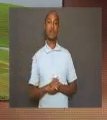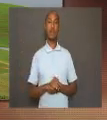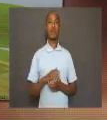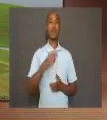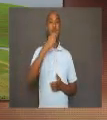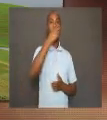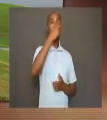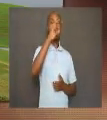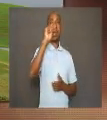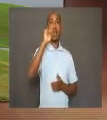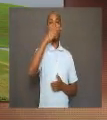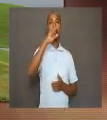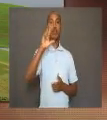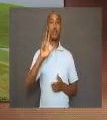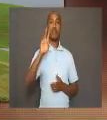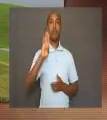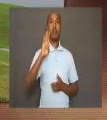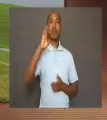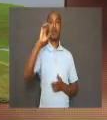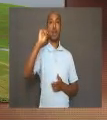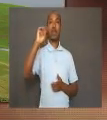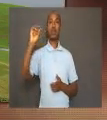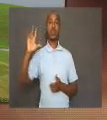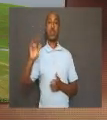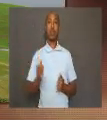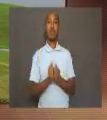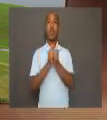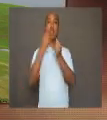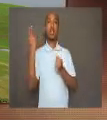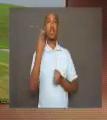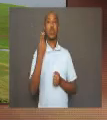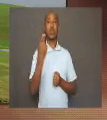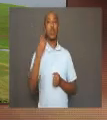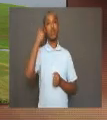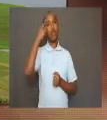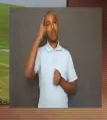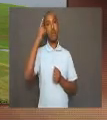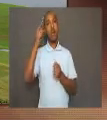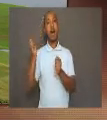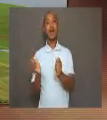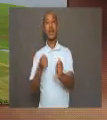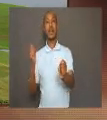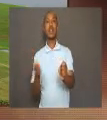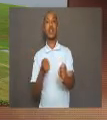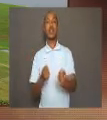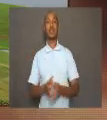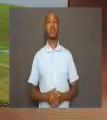Ammonium nitrate is a salt that is commonly used for agricultural